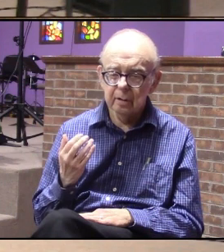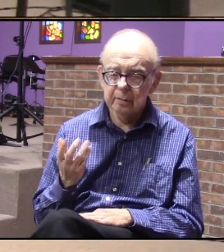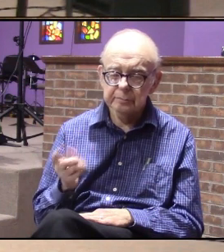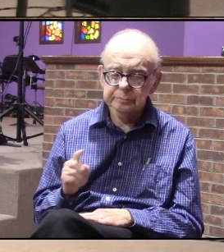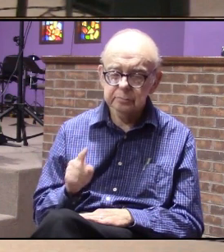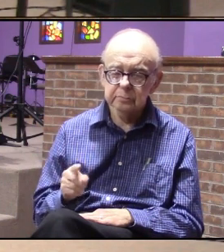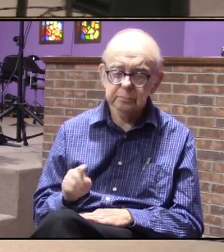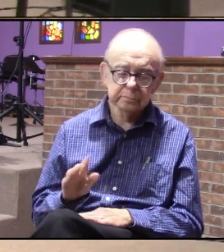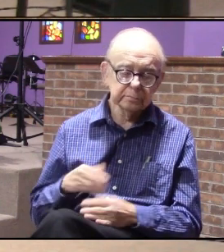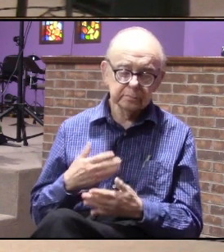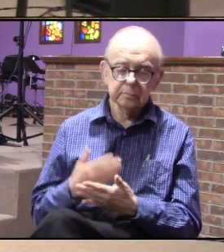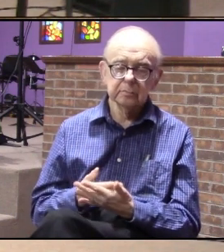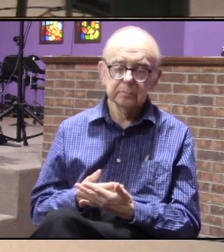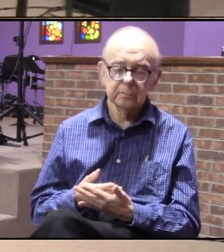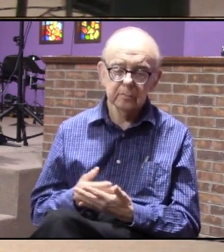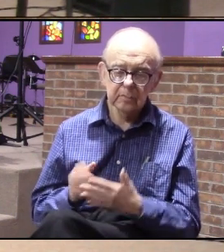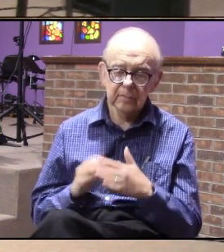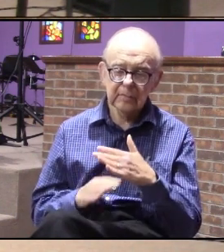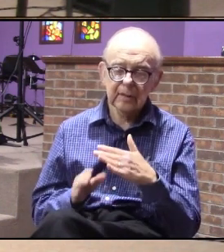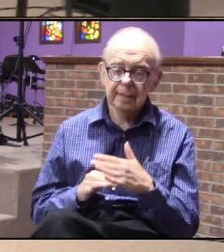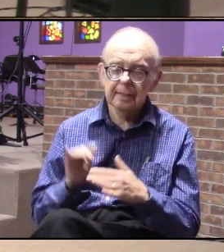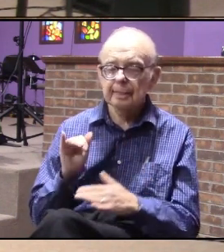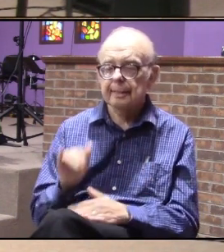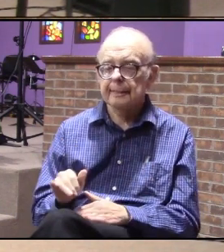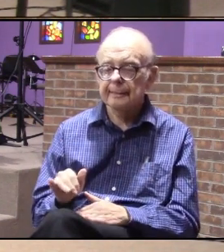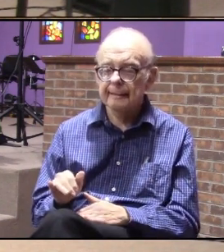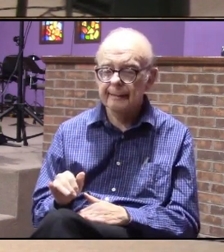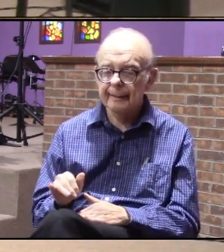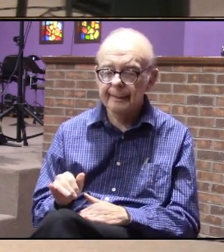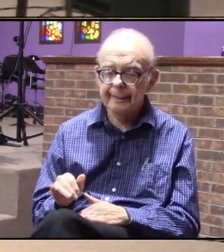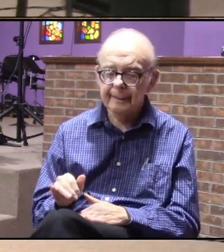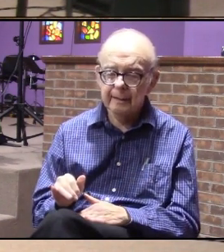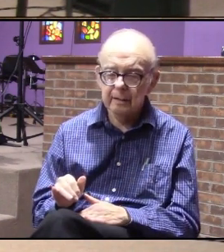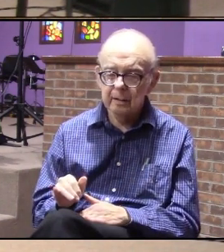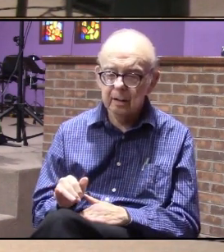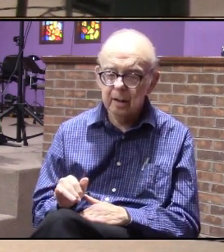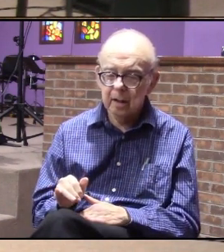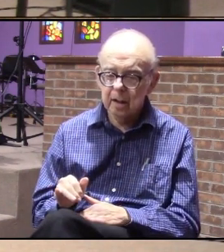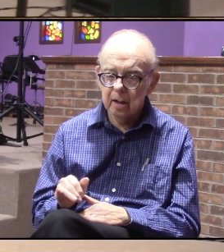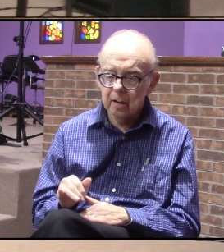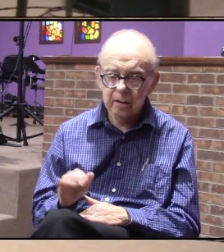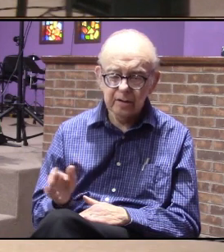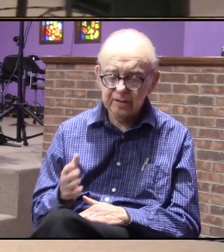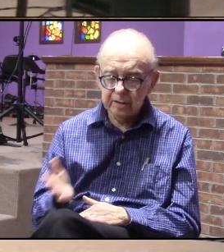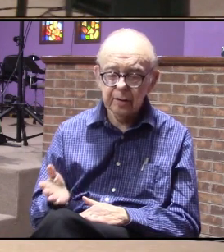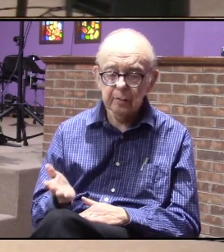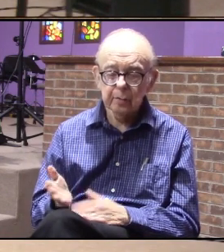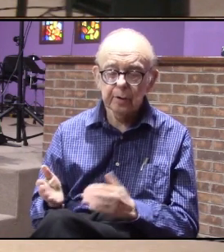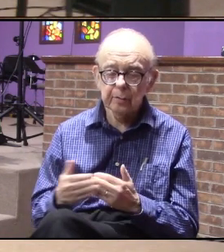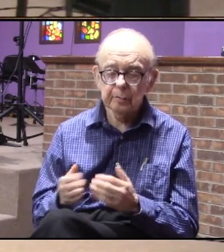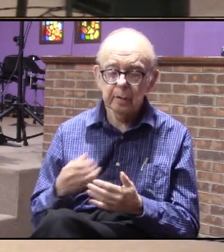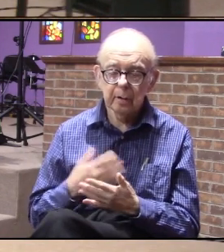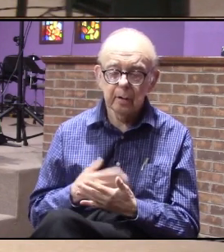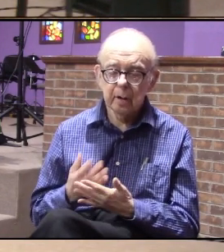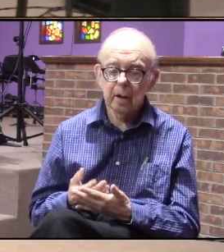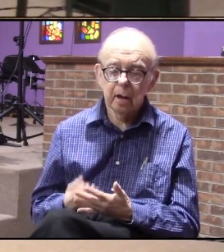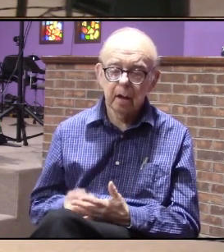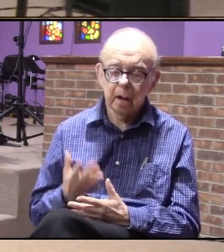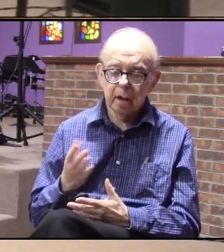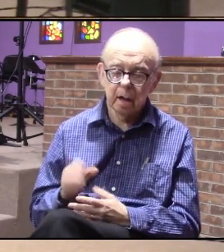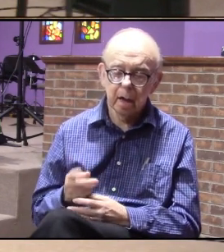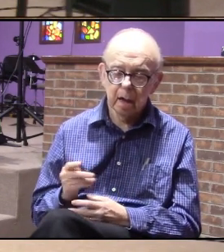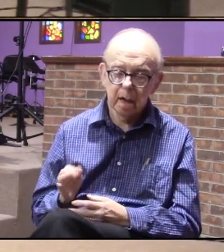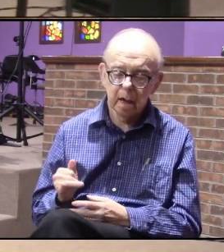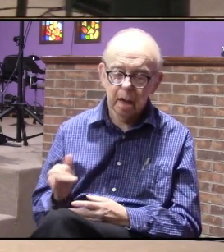when you were born, you basically stayed roughly right where you were born. You grew up, you got a job